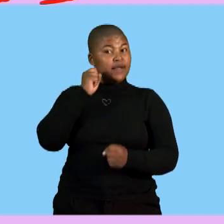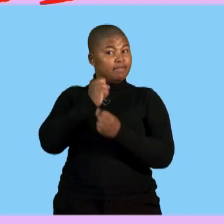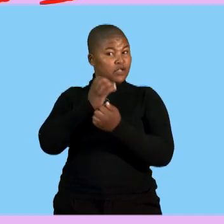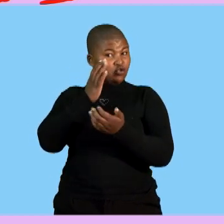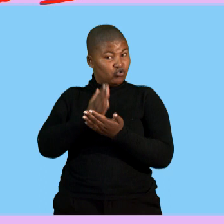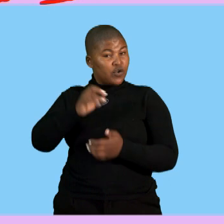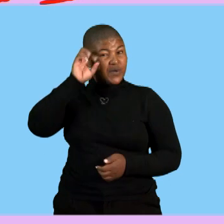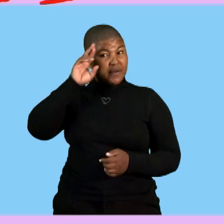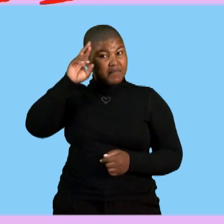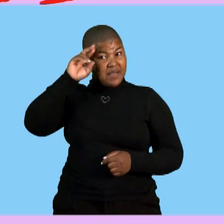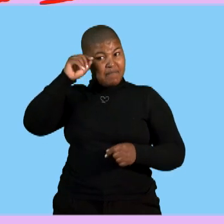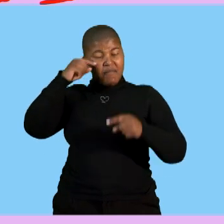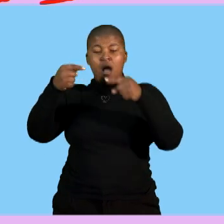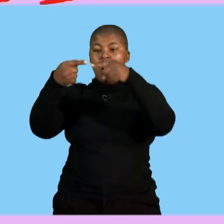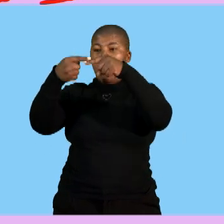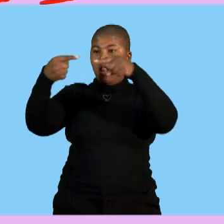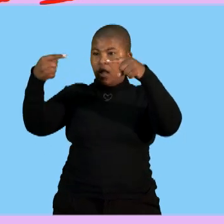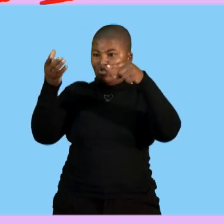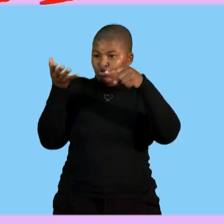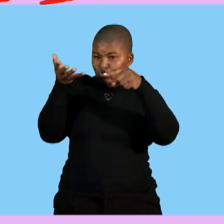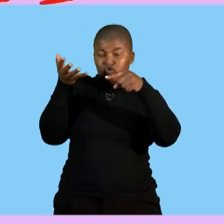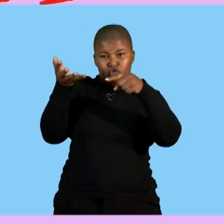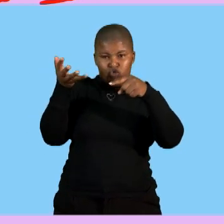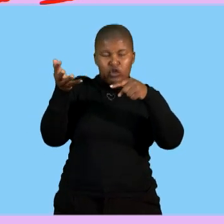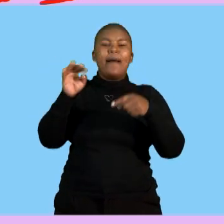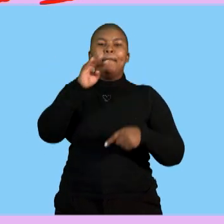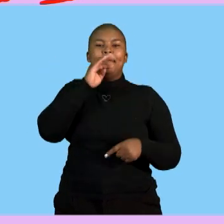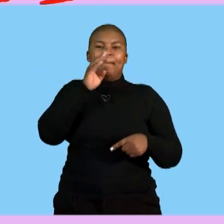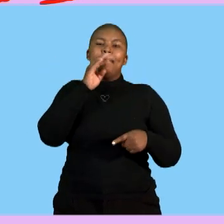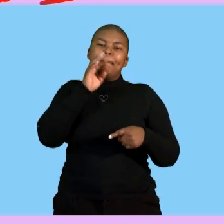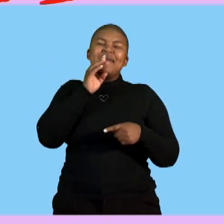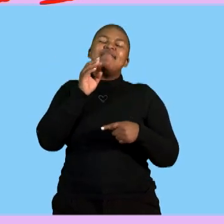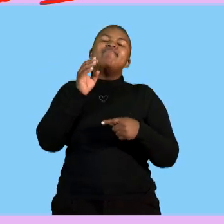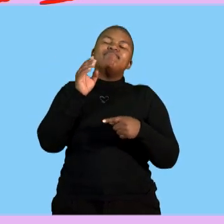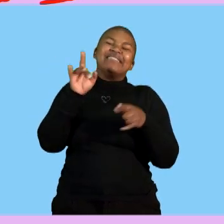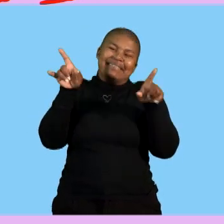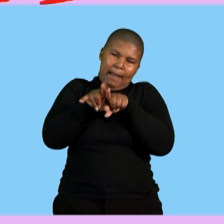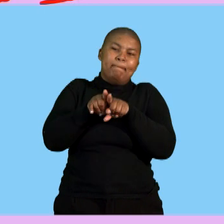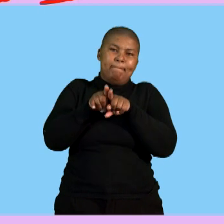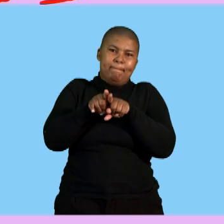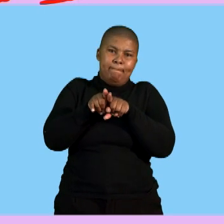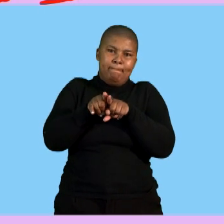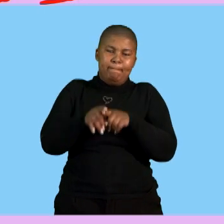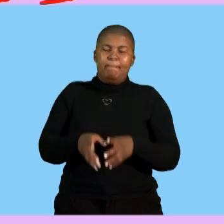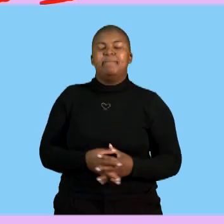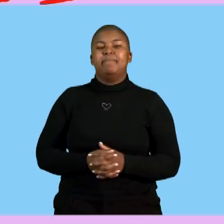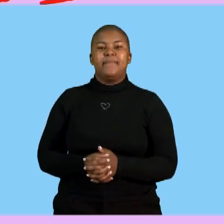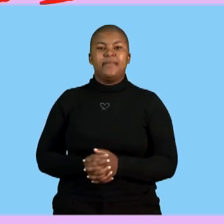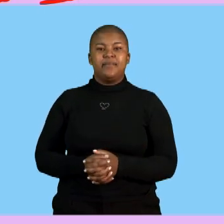Remember, a flat line like that shows us that something, one of the variables,